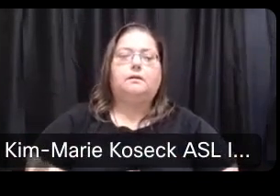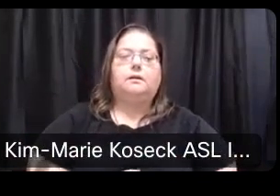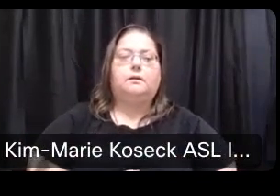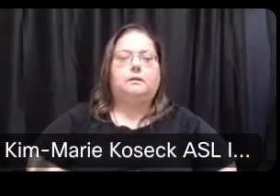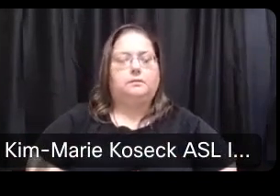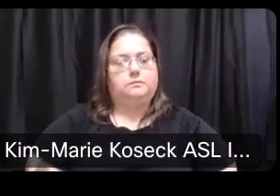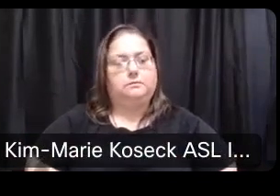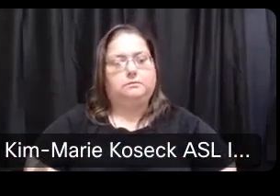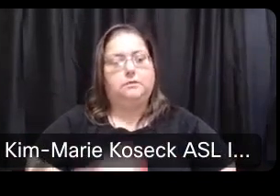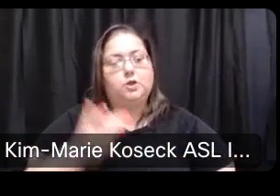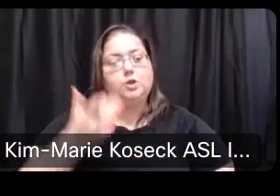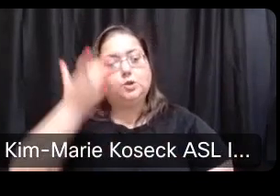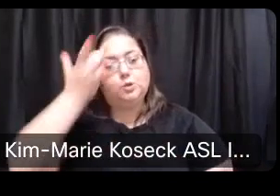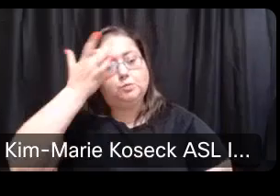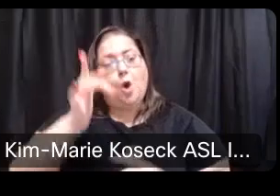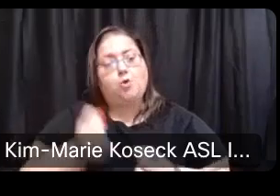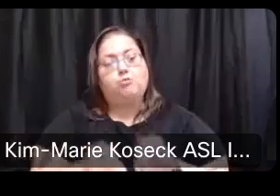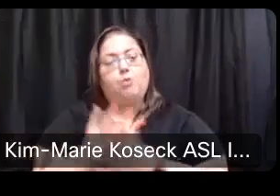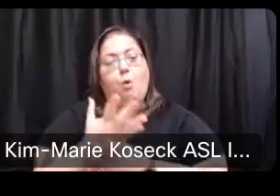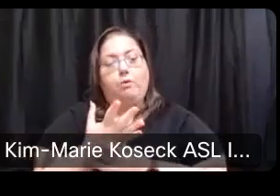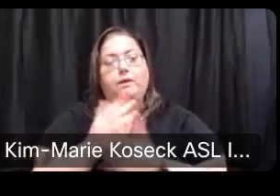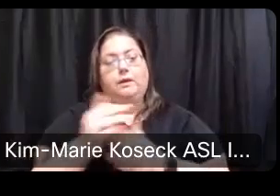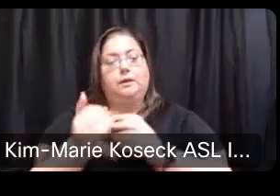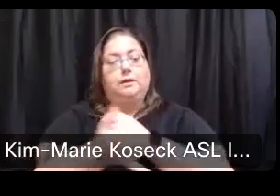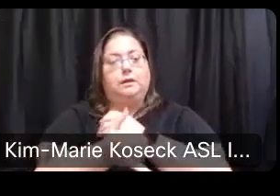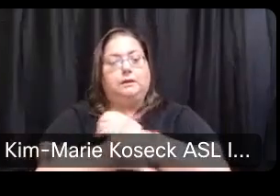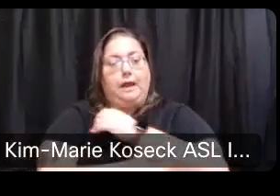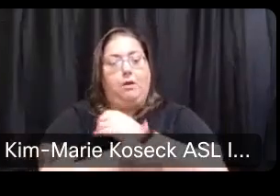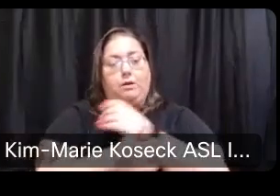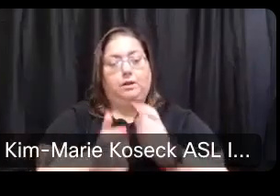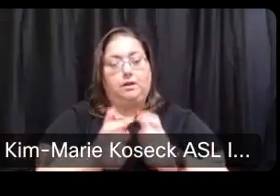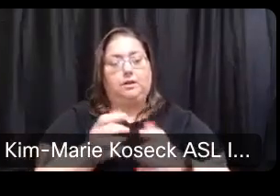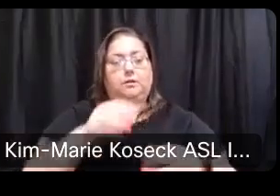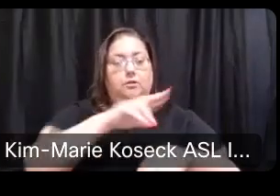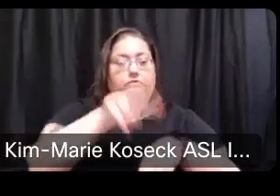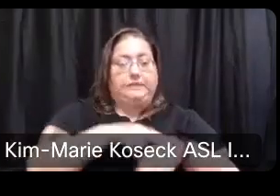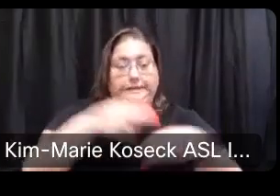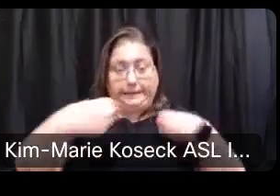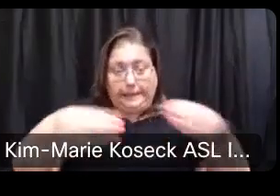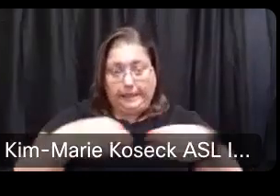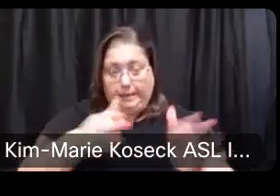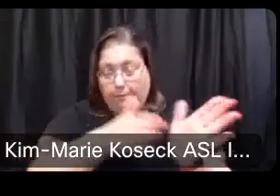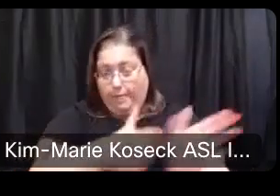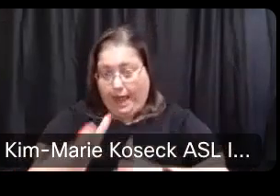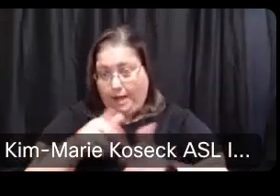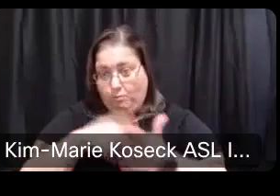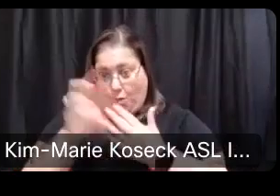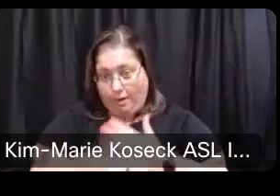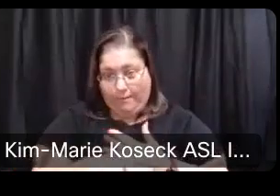So the Smart Growth Countywide Resiliency Planning Program. I want to talk about this